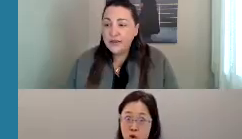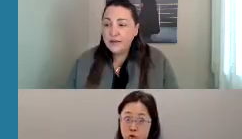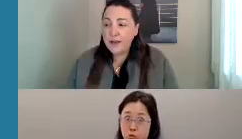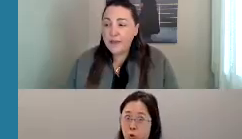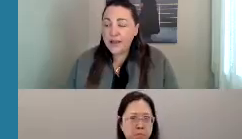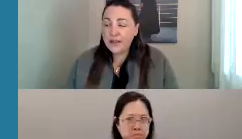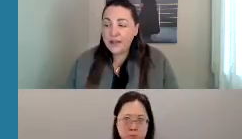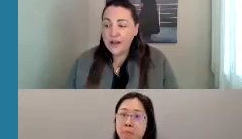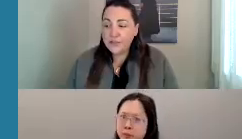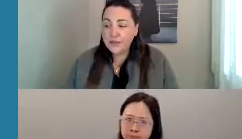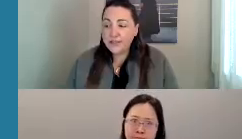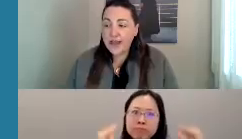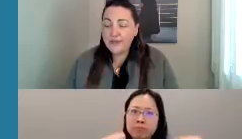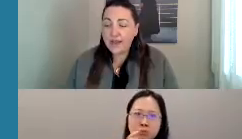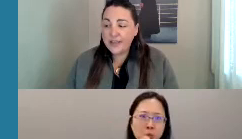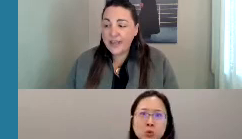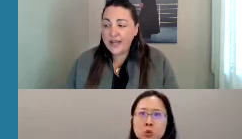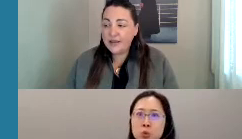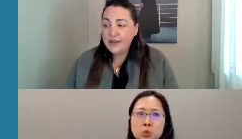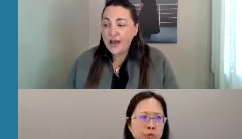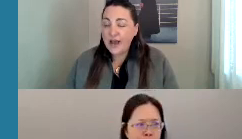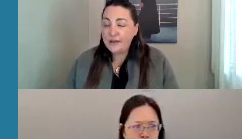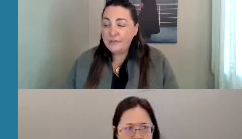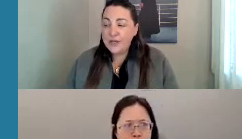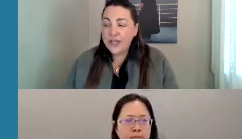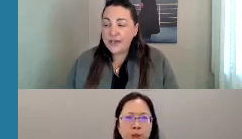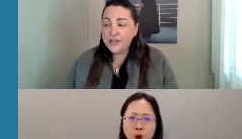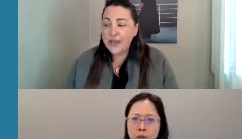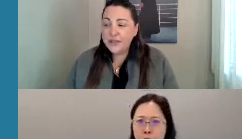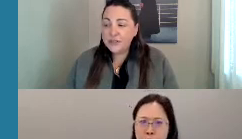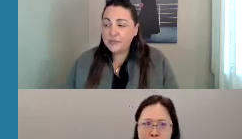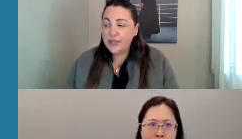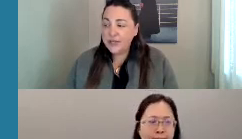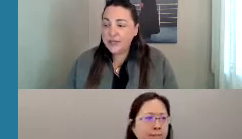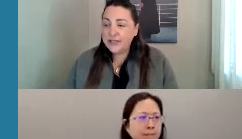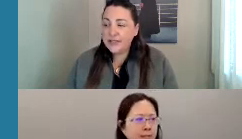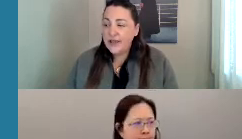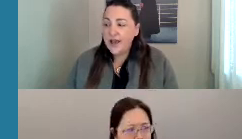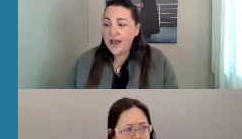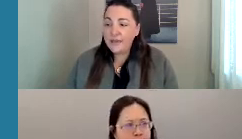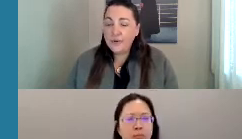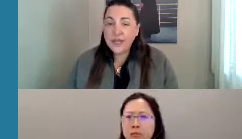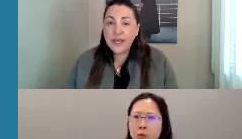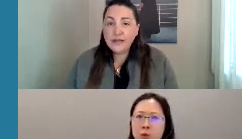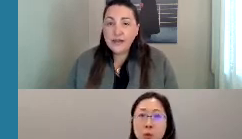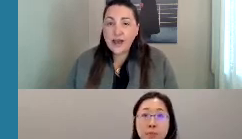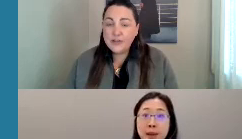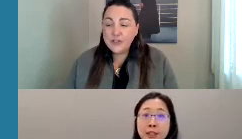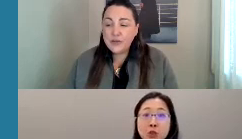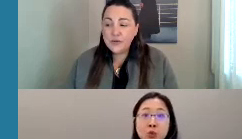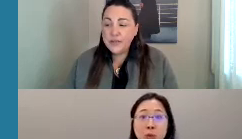so by calling hospital staff, advocating, reaching out to patient relations, and bringing